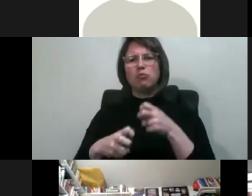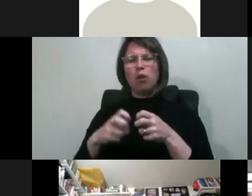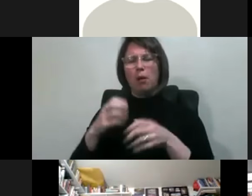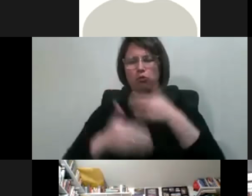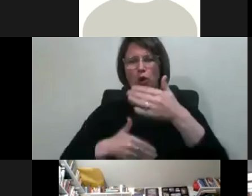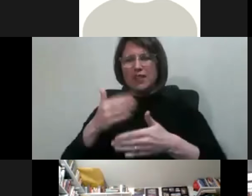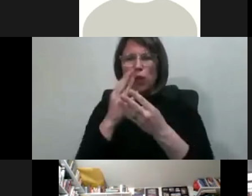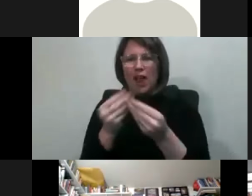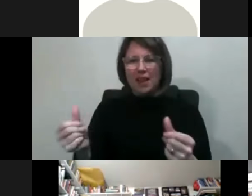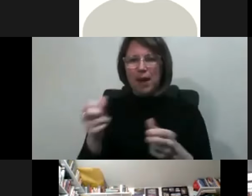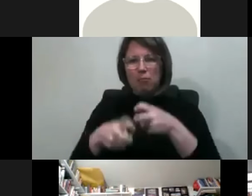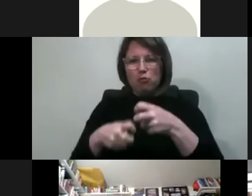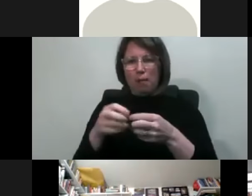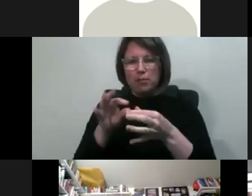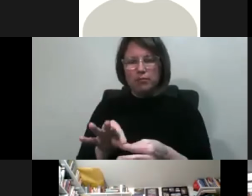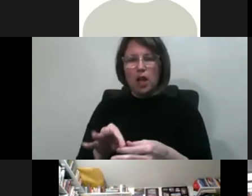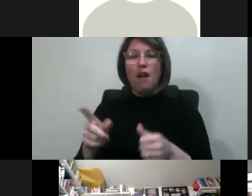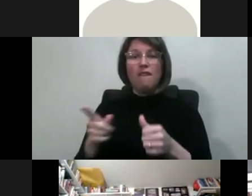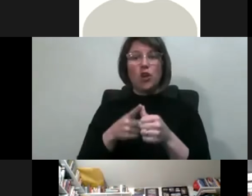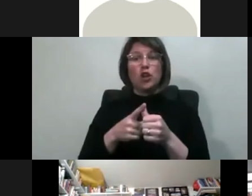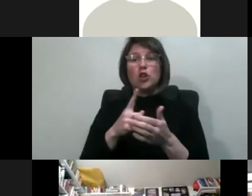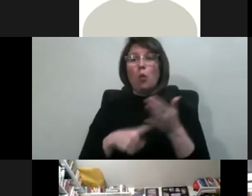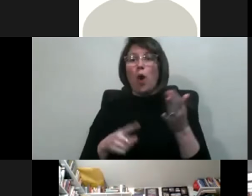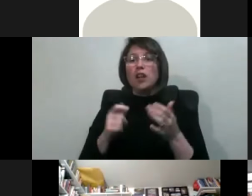first is that when we thought about what is transit critical,